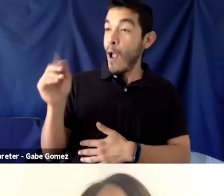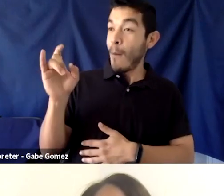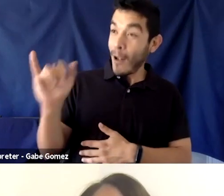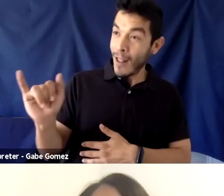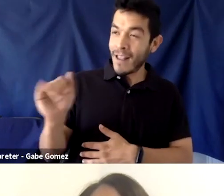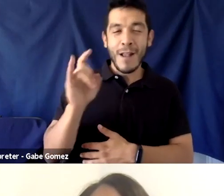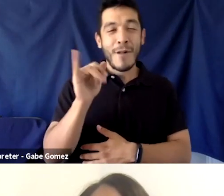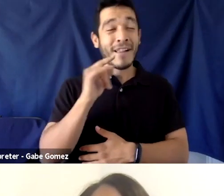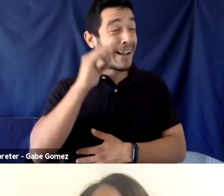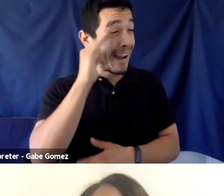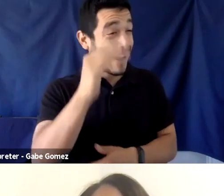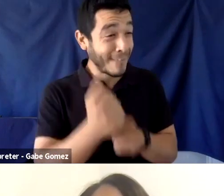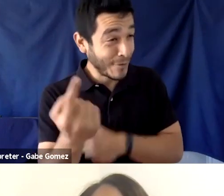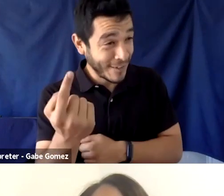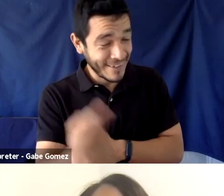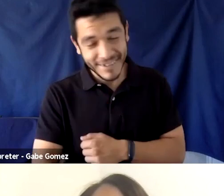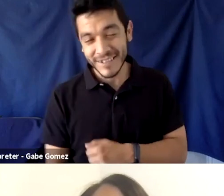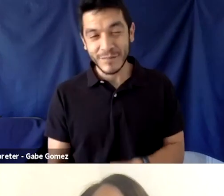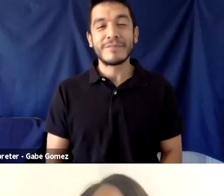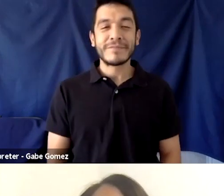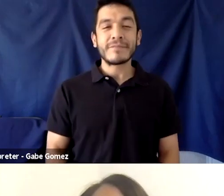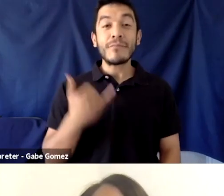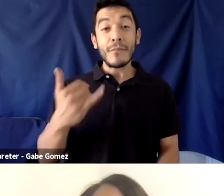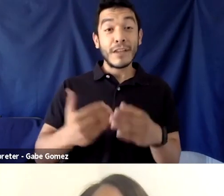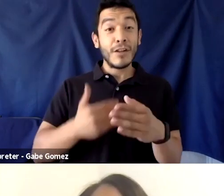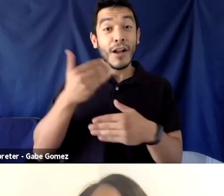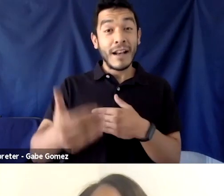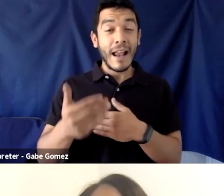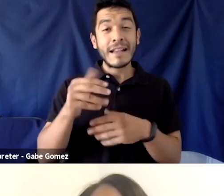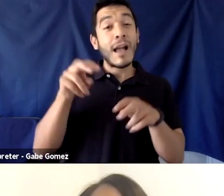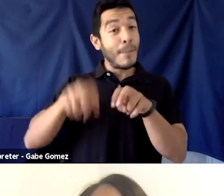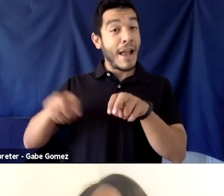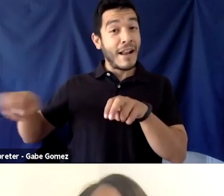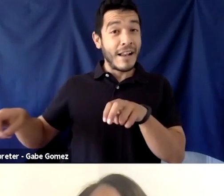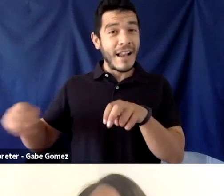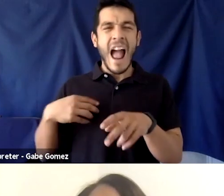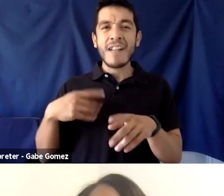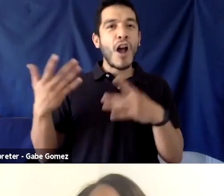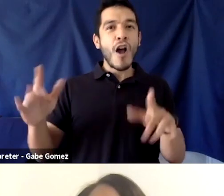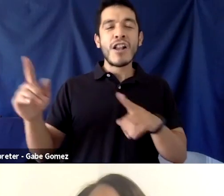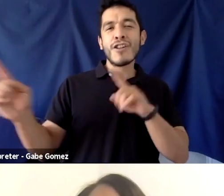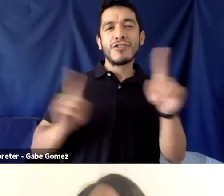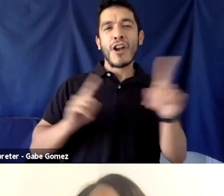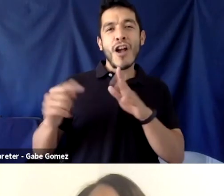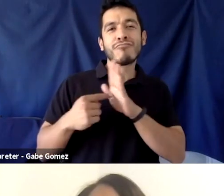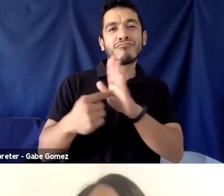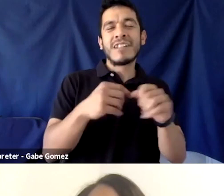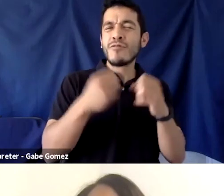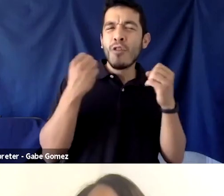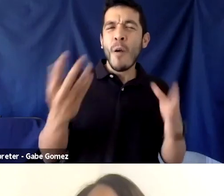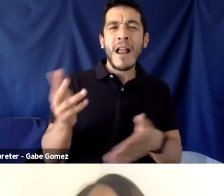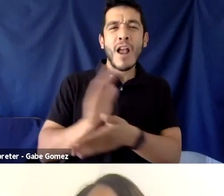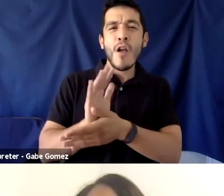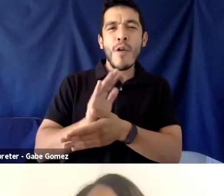everybody. And now, our next guest panelist has starred in so many iconic films and TV shows that her